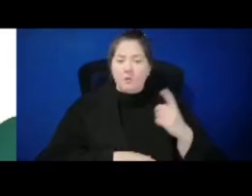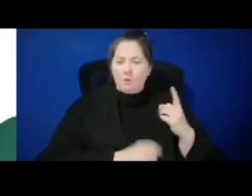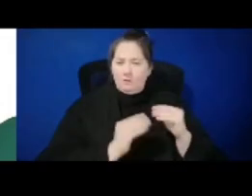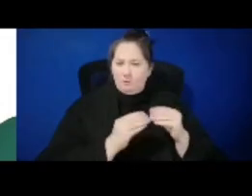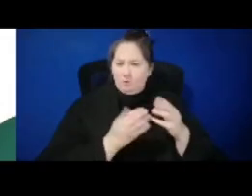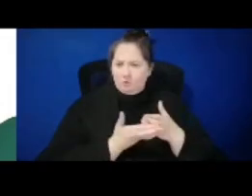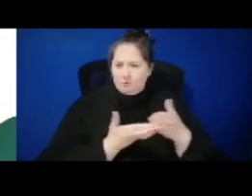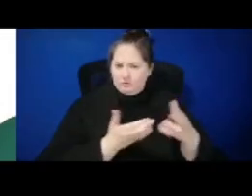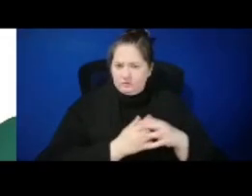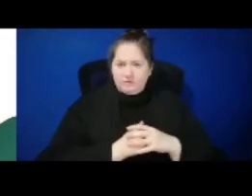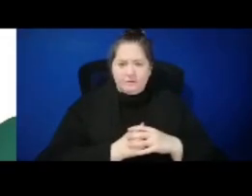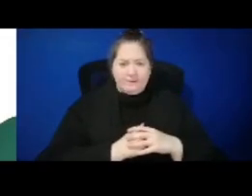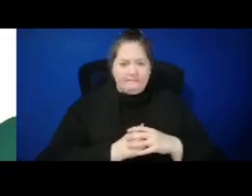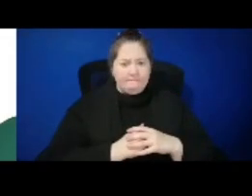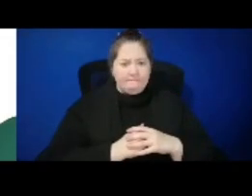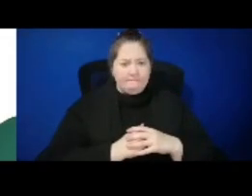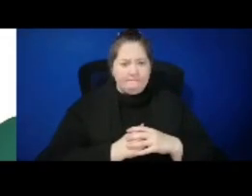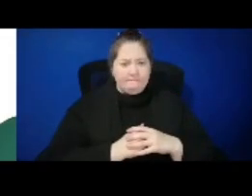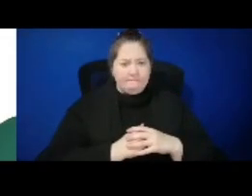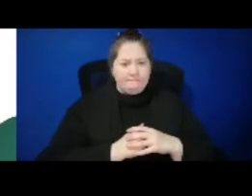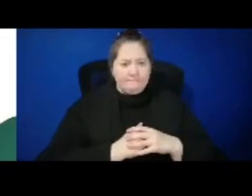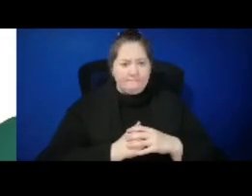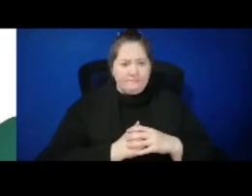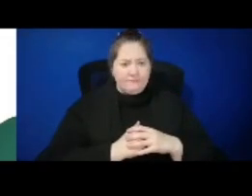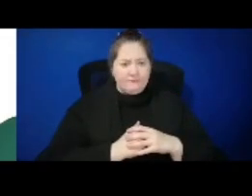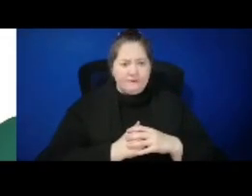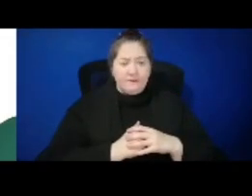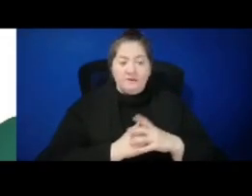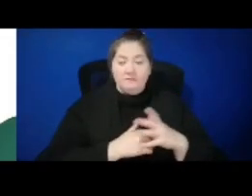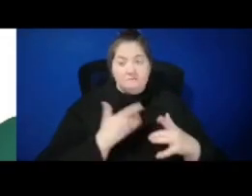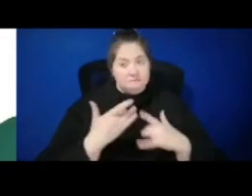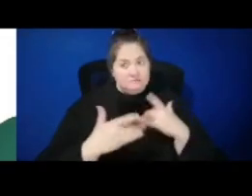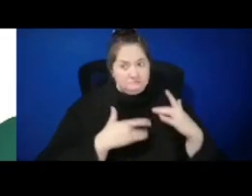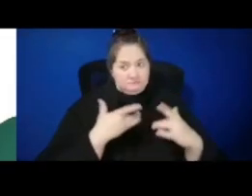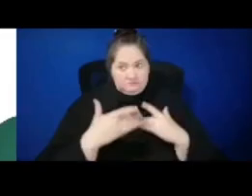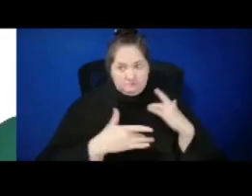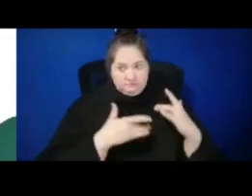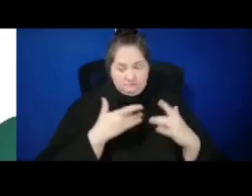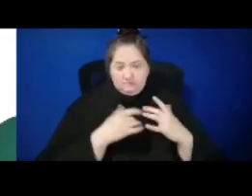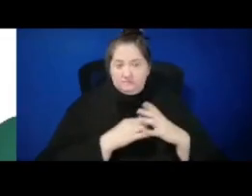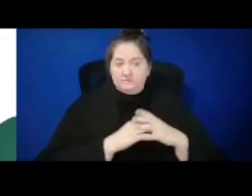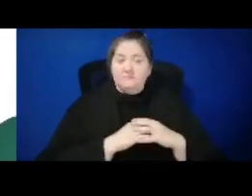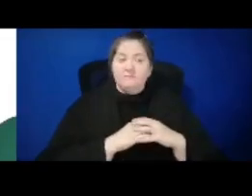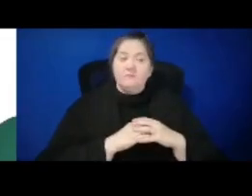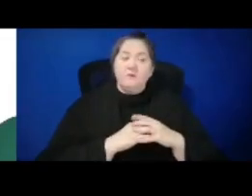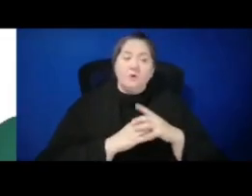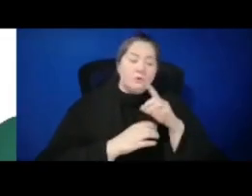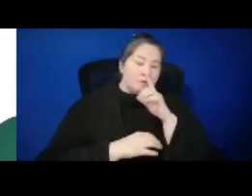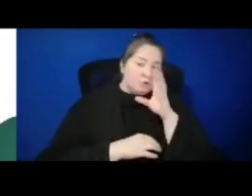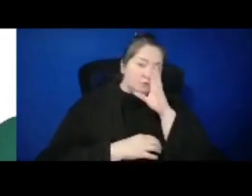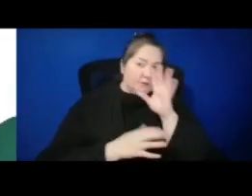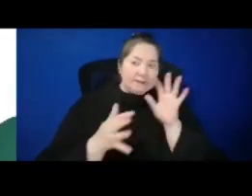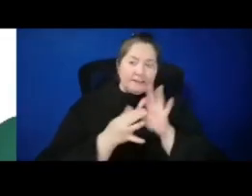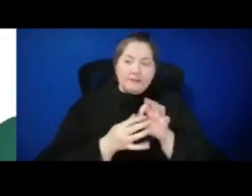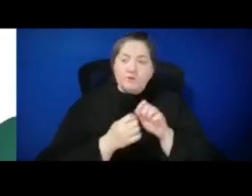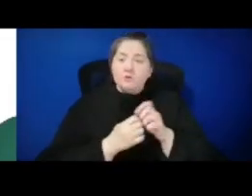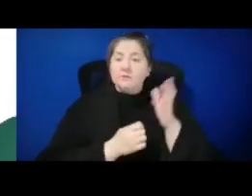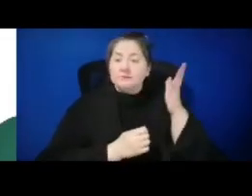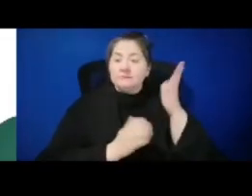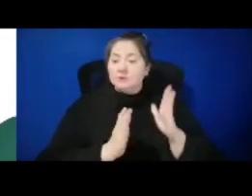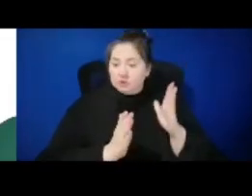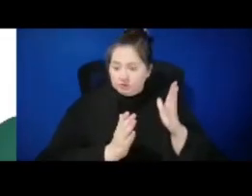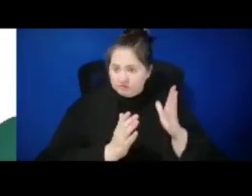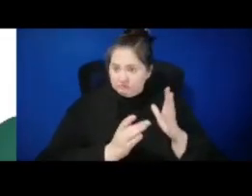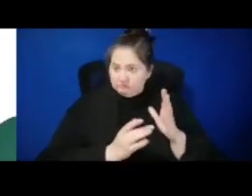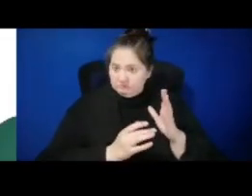more resource, but this is one that we are really excited about because it really directly connects to the speakers that you'll hear